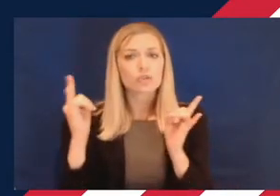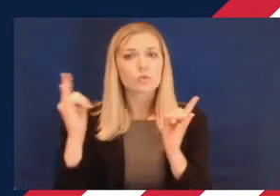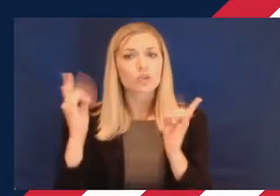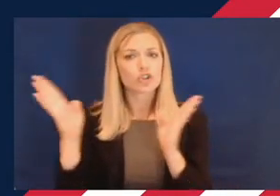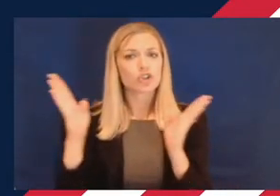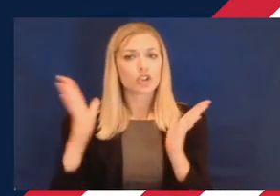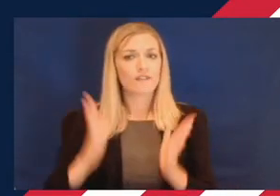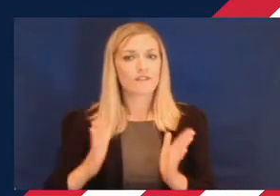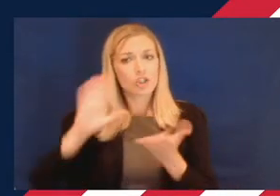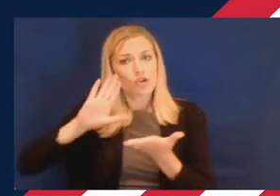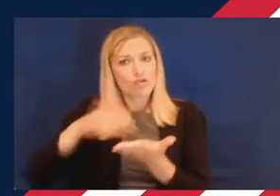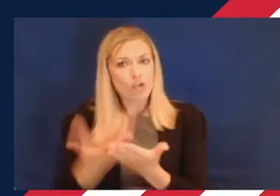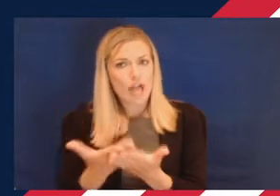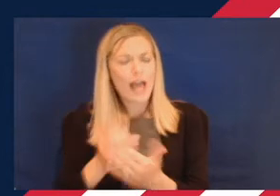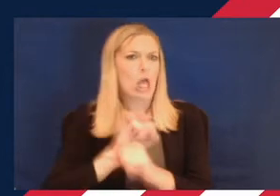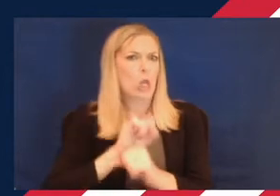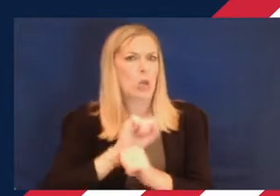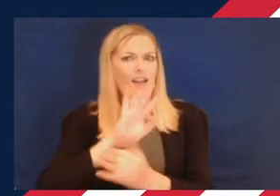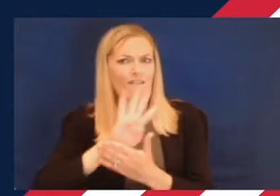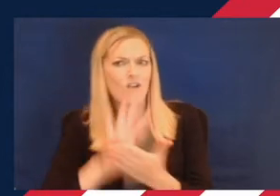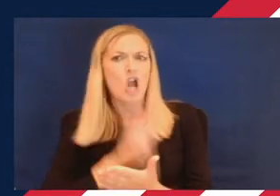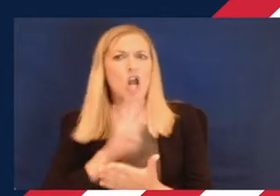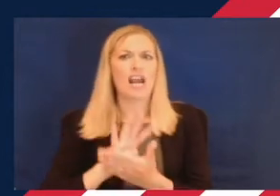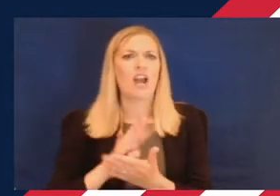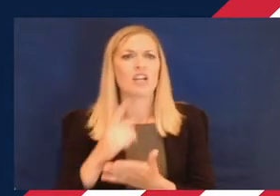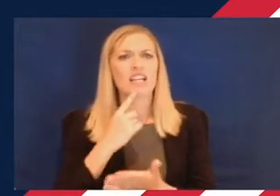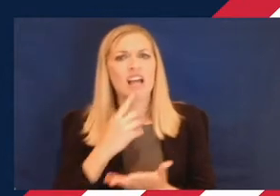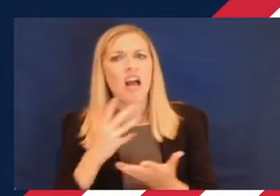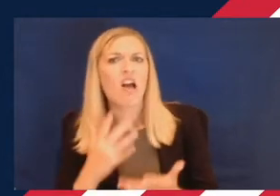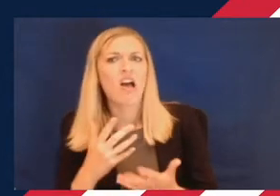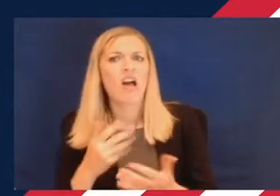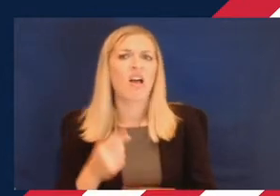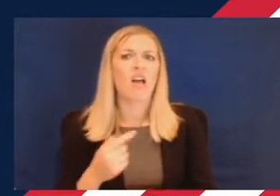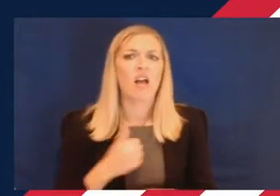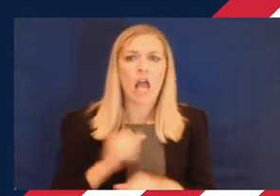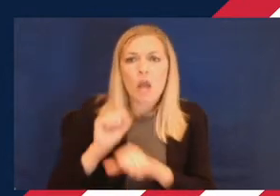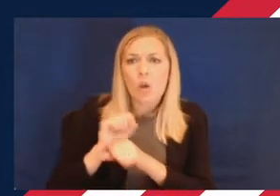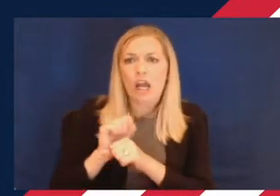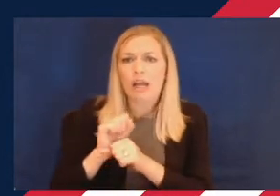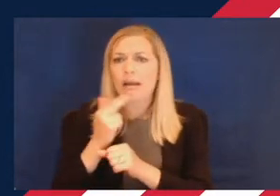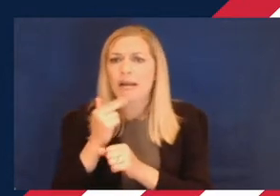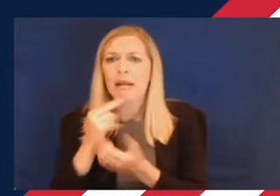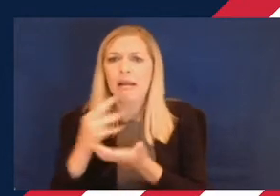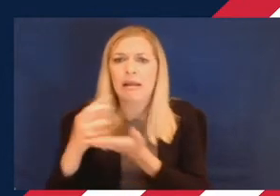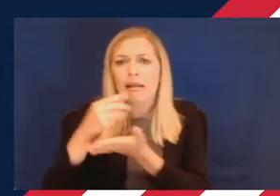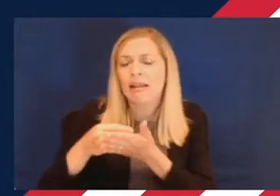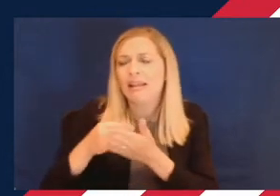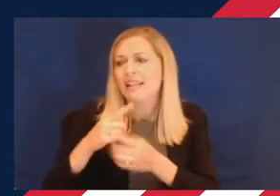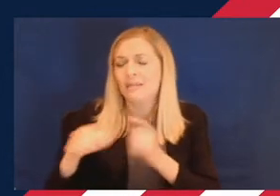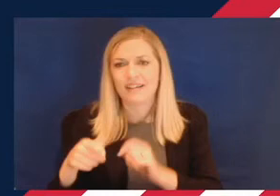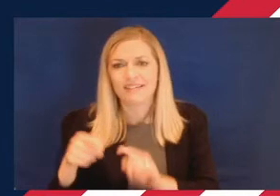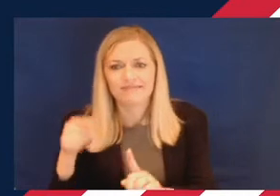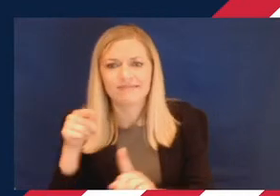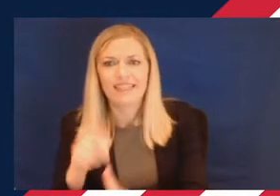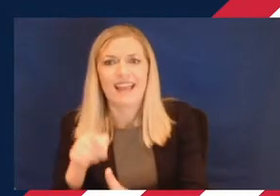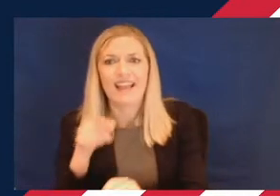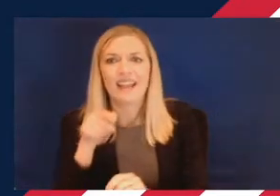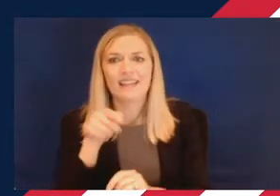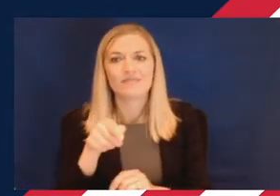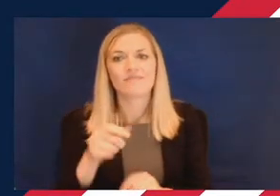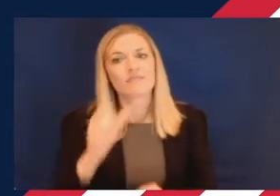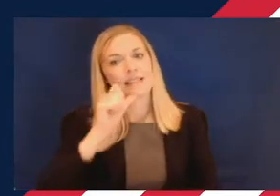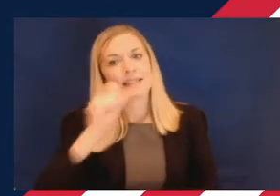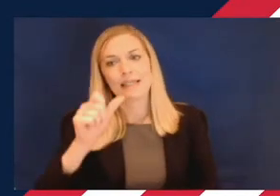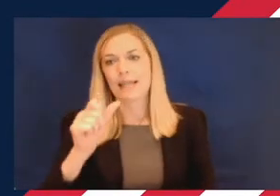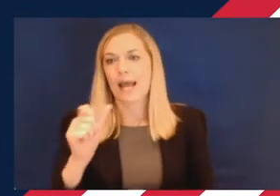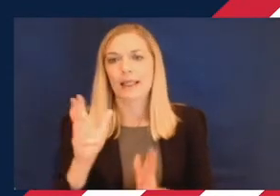and they're like, oh, they didn't leave a 20% tip. In front of the kitchen, it was just making minimal wages.